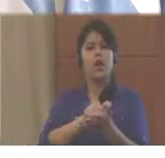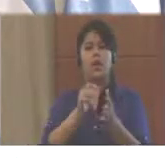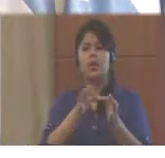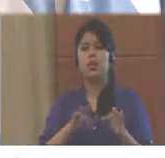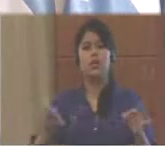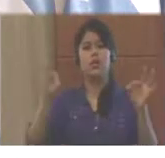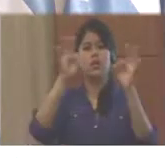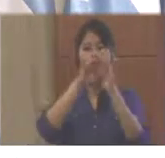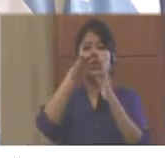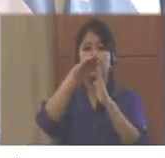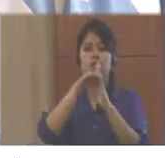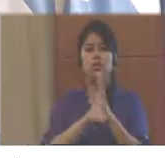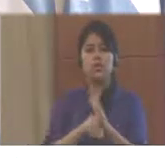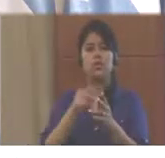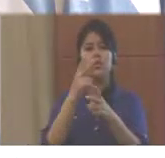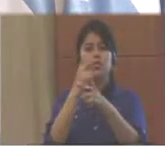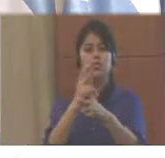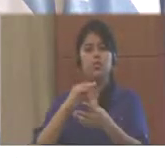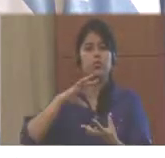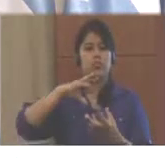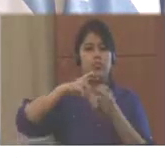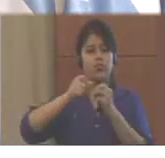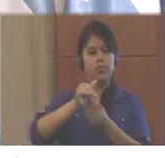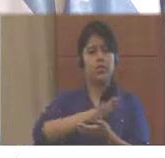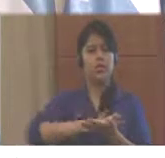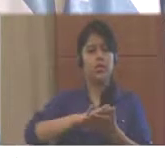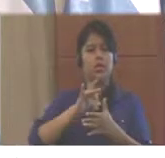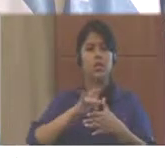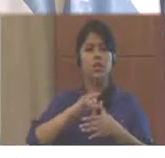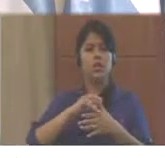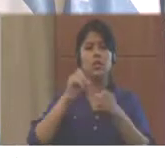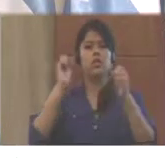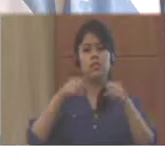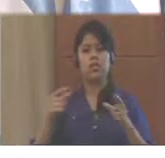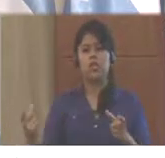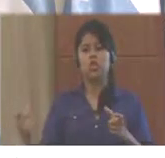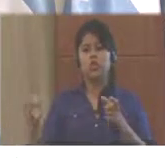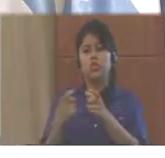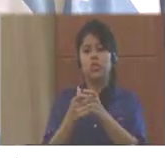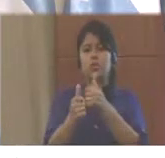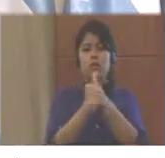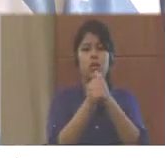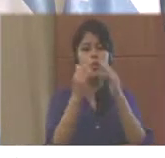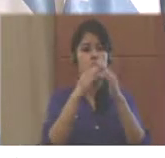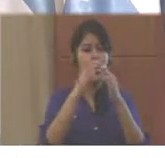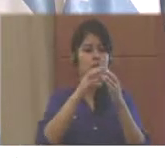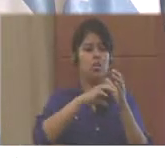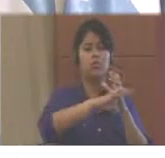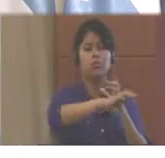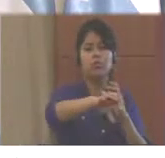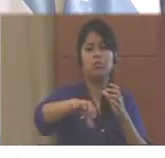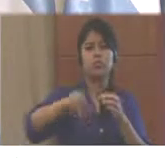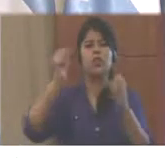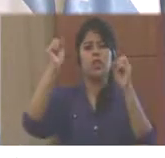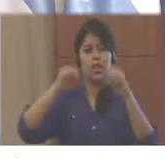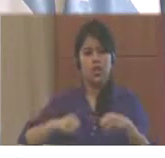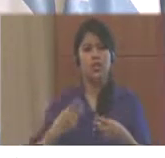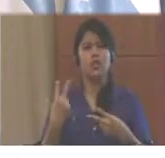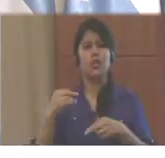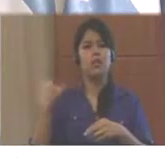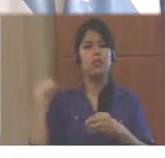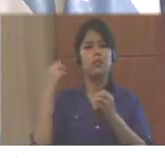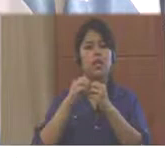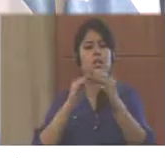small island development states, single hazard events can erase decades of development, and we've witnessed this in the context of Grenada,